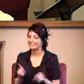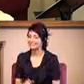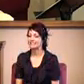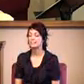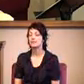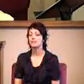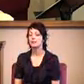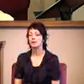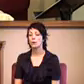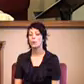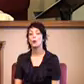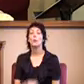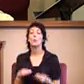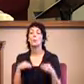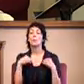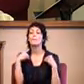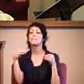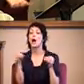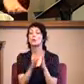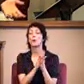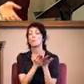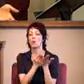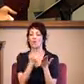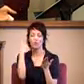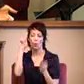we bought her a book for a dollar.